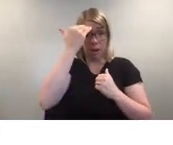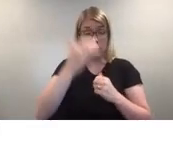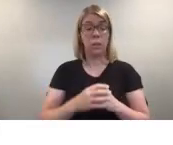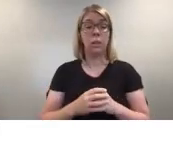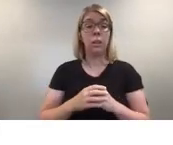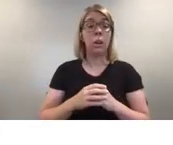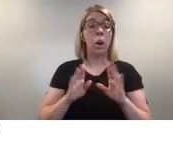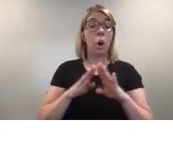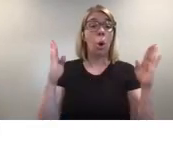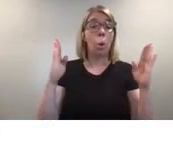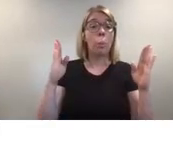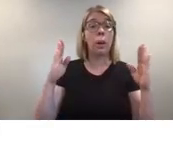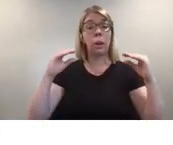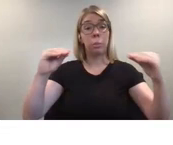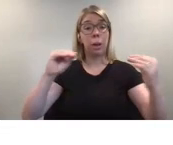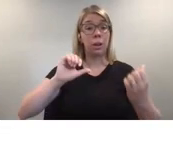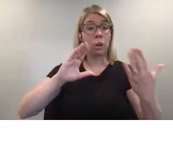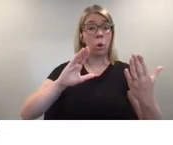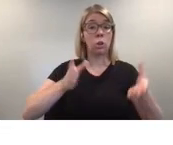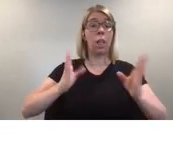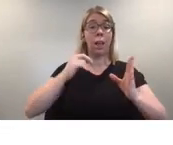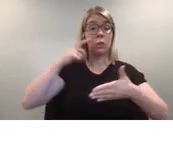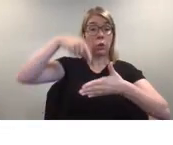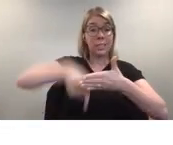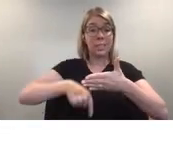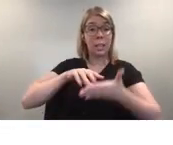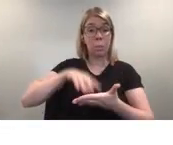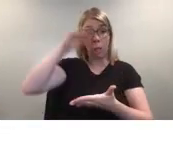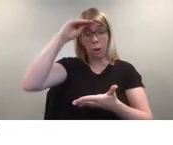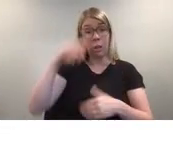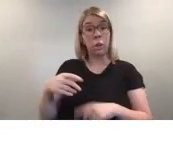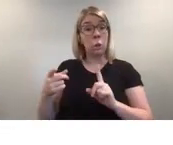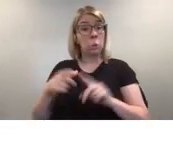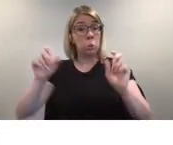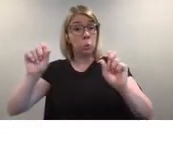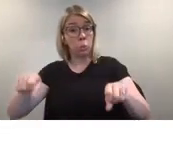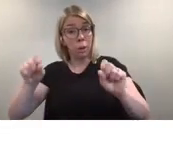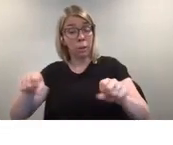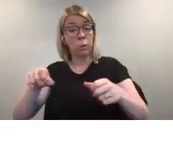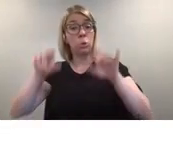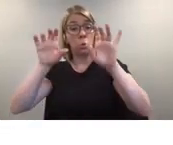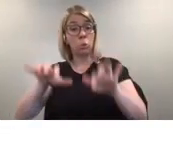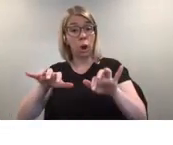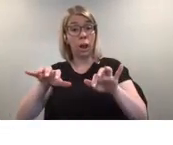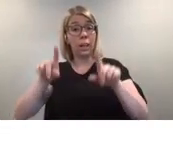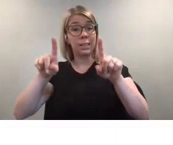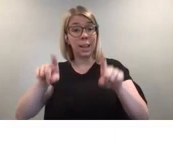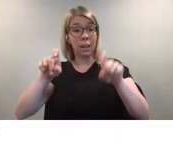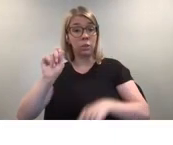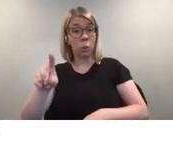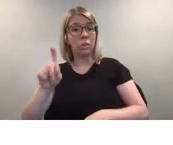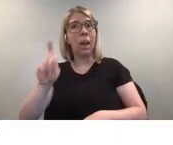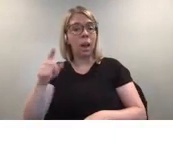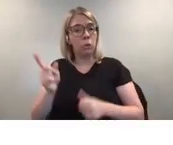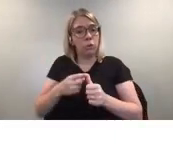deeper learning. In order to write those quiz questions, students have to synthesize that information and understand it well enough to actually write good